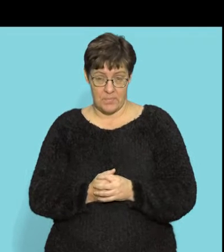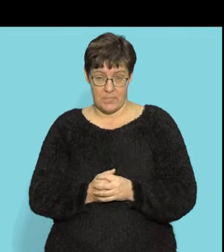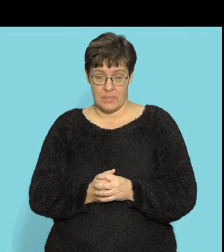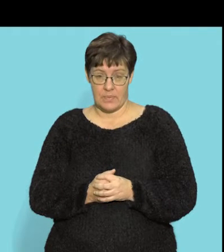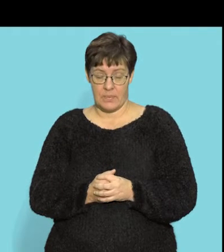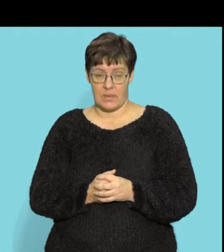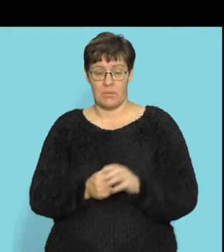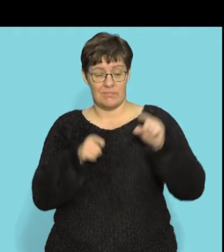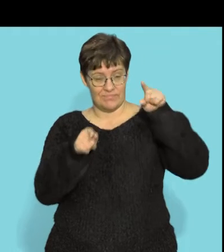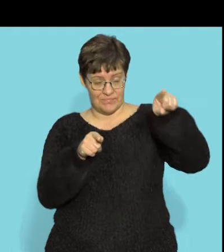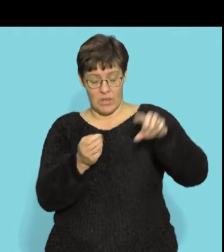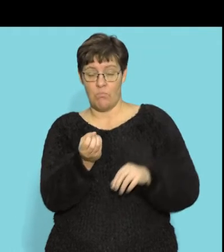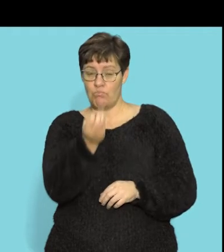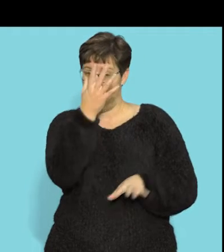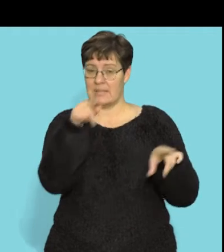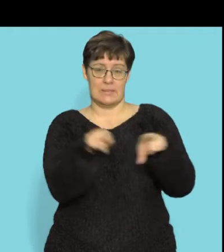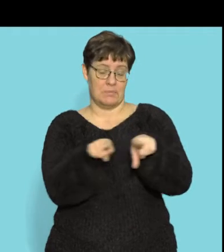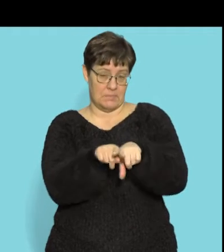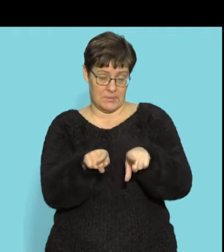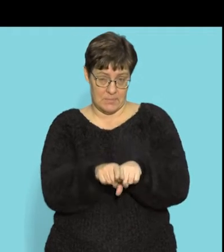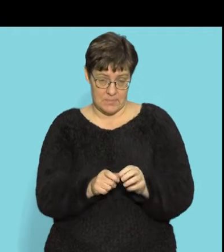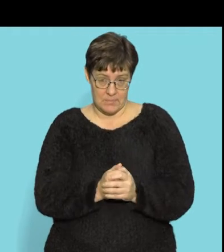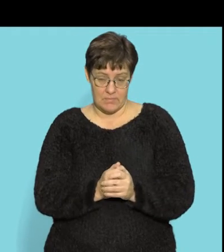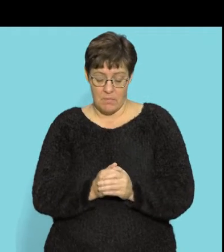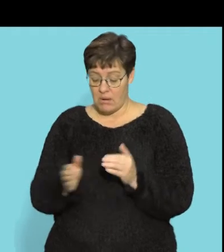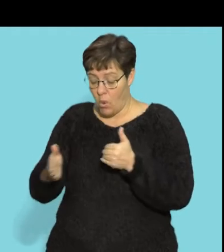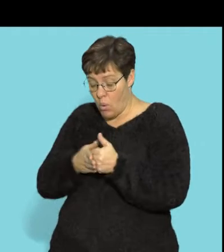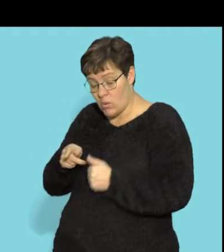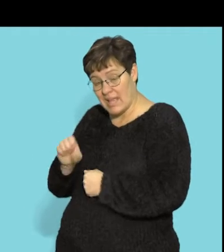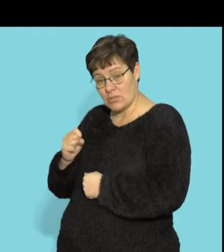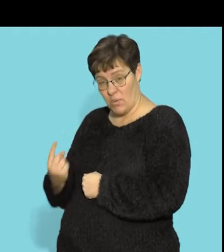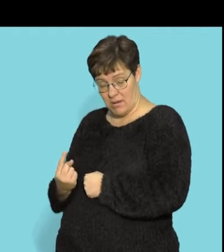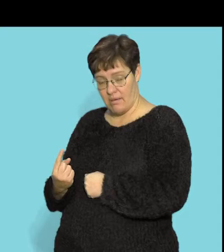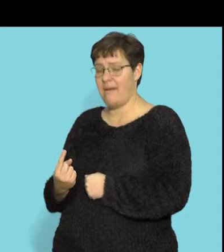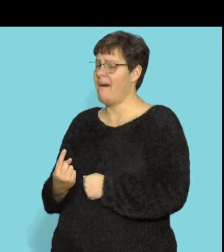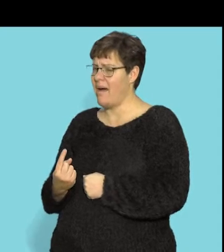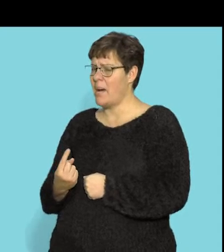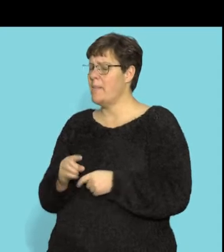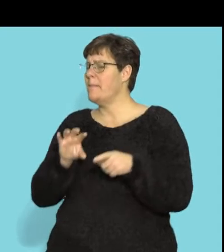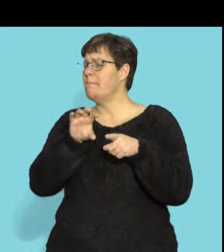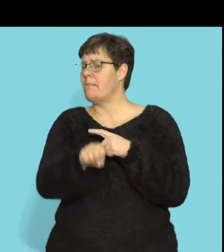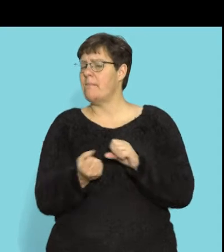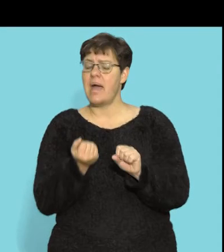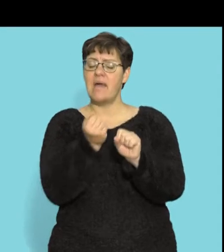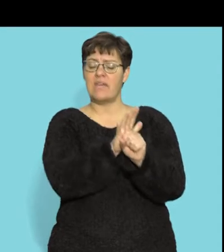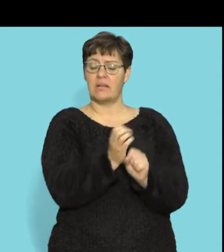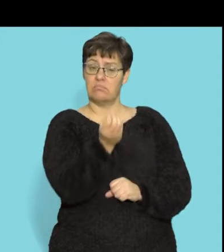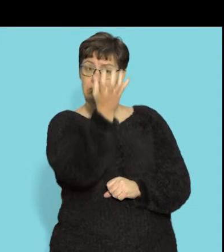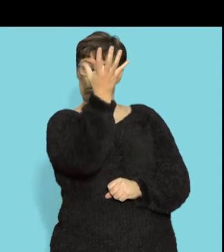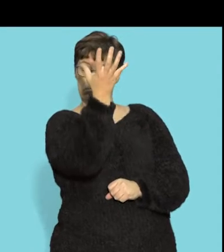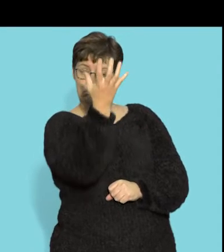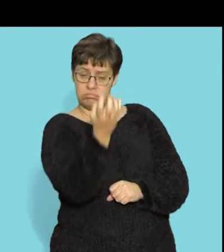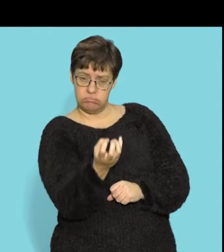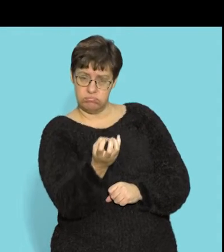then they have got the same brightness, right? But if we close switch S1, we want to establish how will that affect the